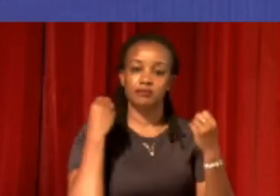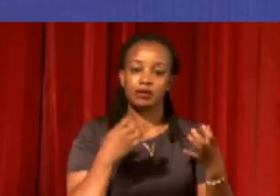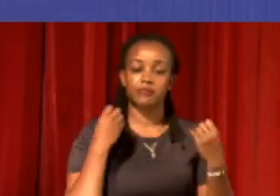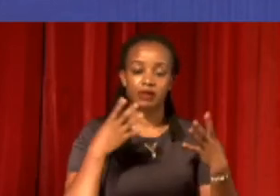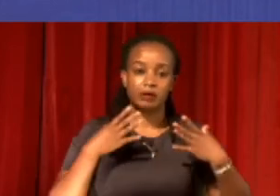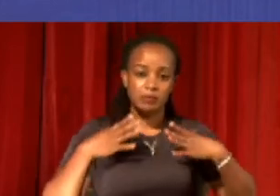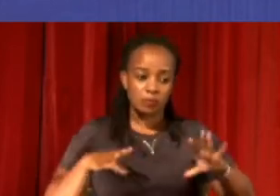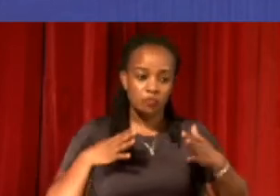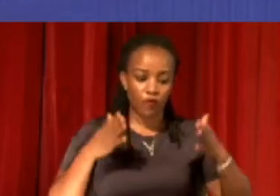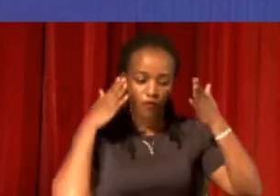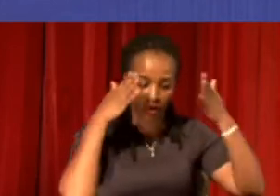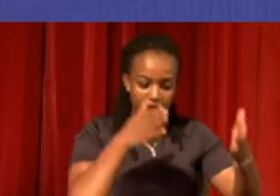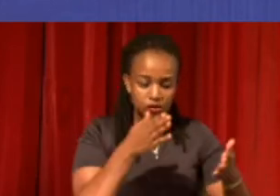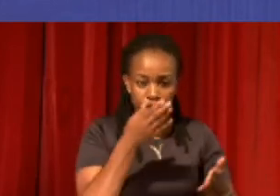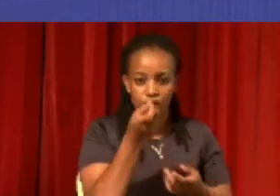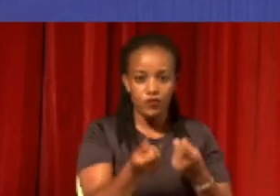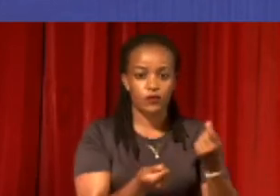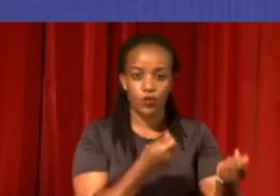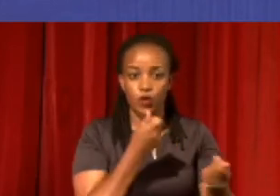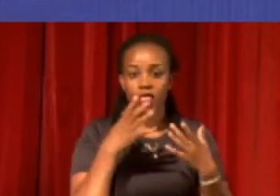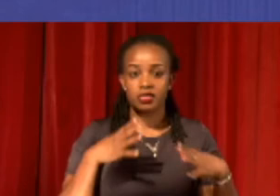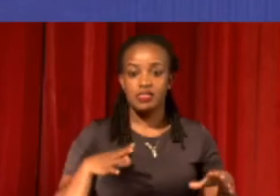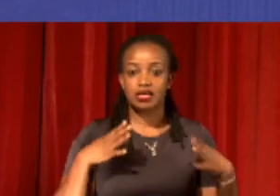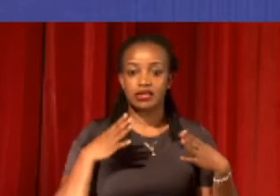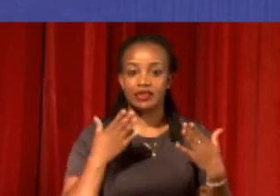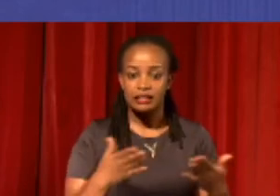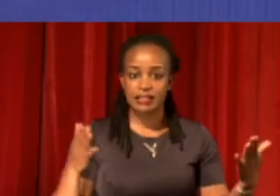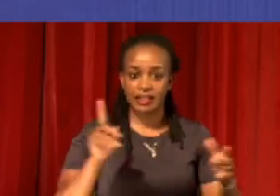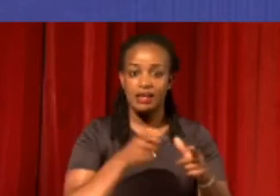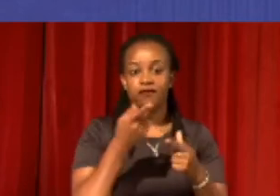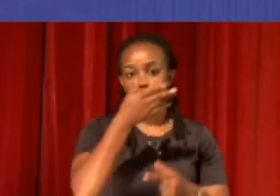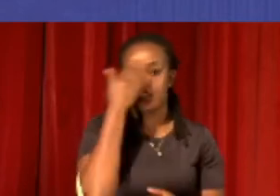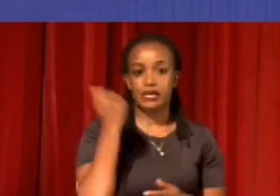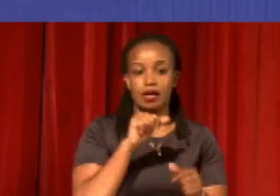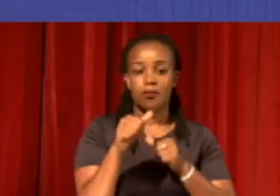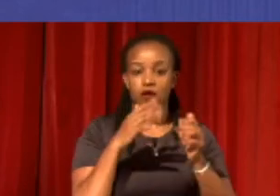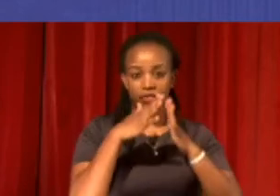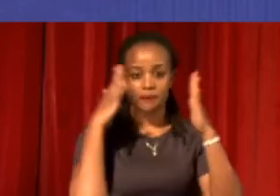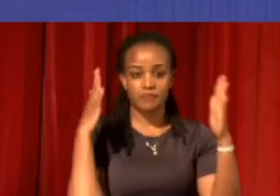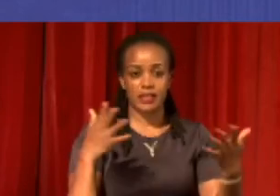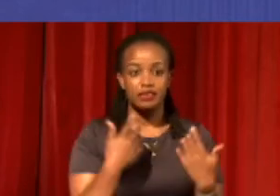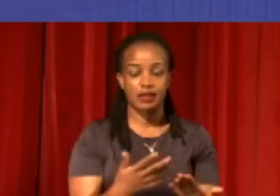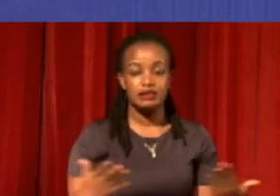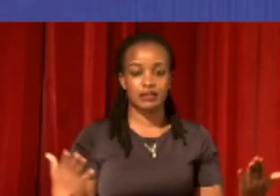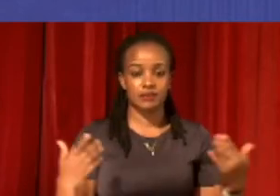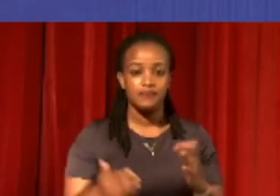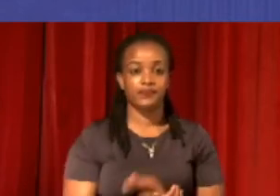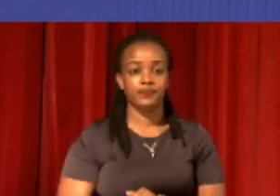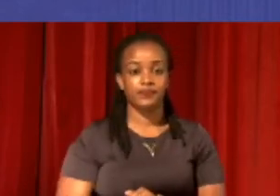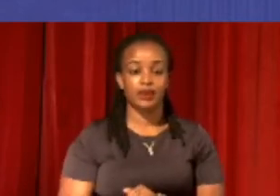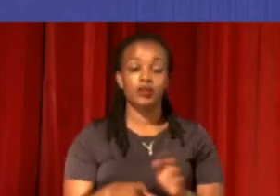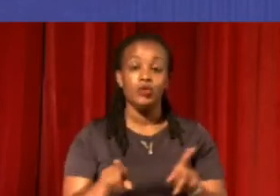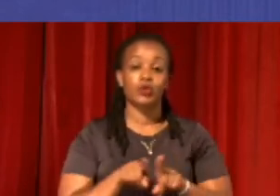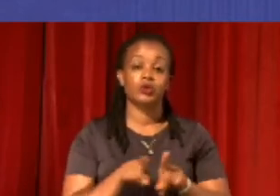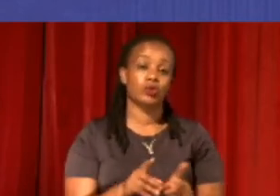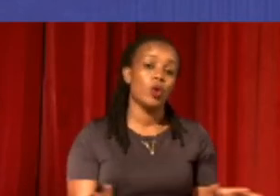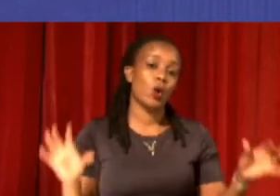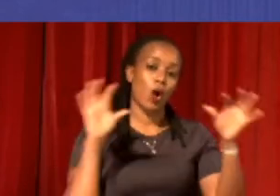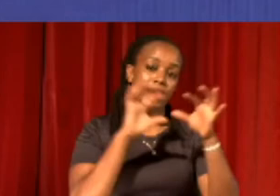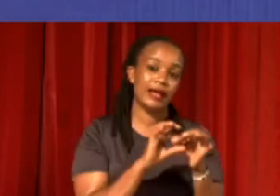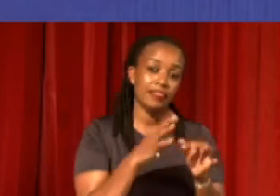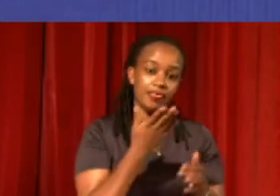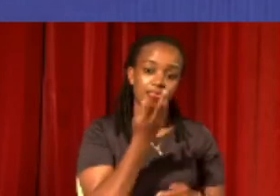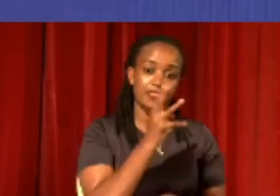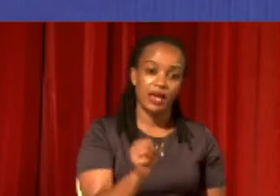they do not look at the music business aspect of it. So we've been able to plug a lot into that, and also connect them even to